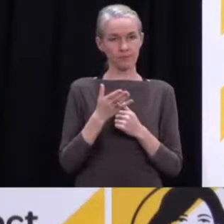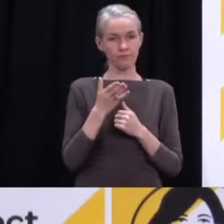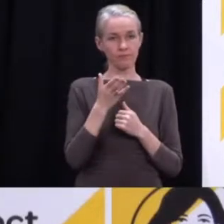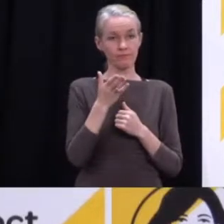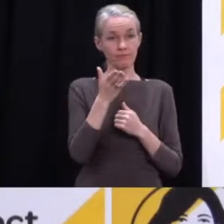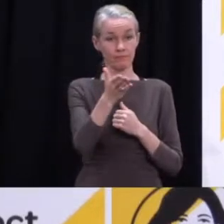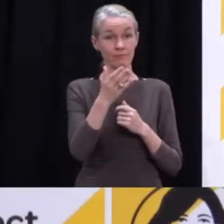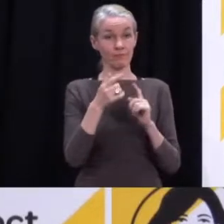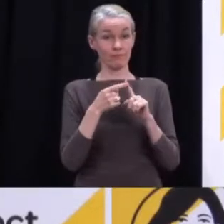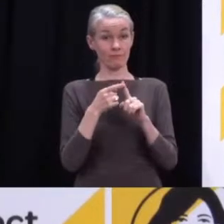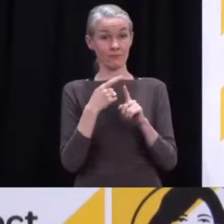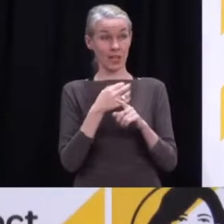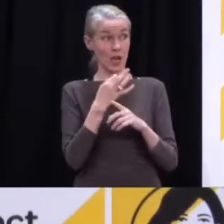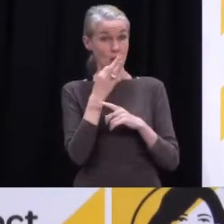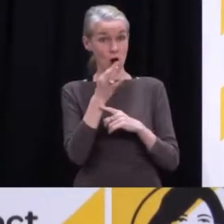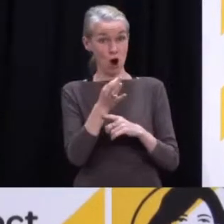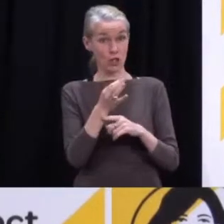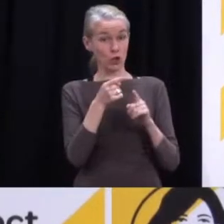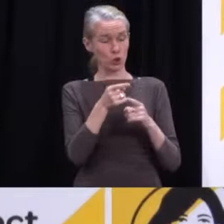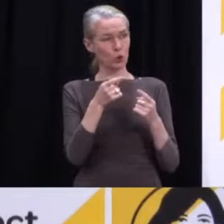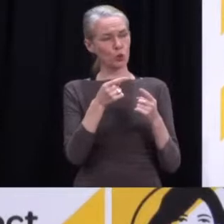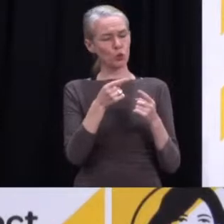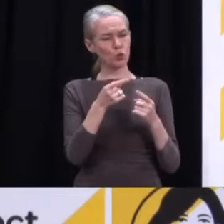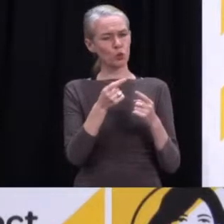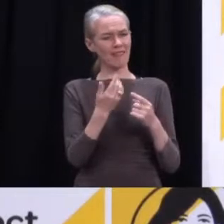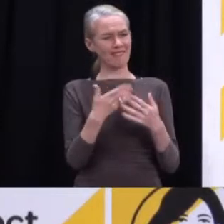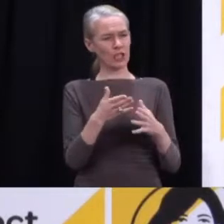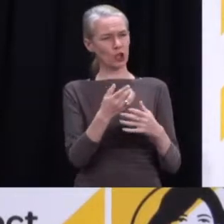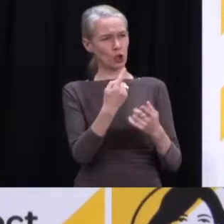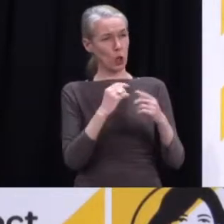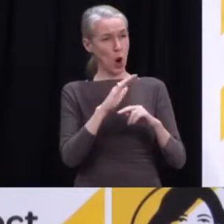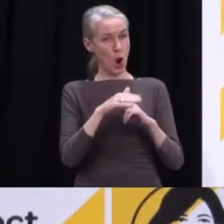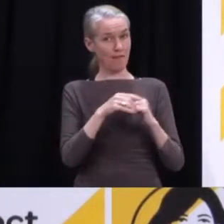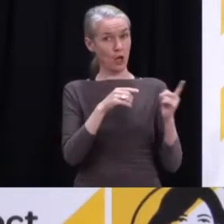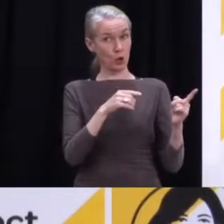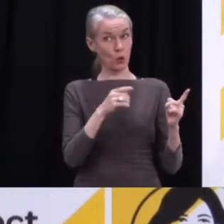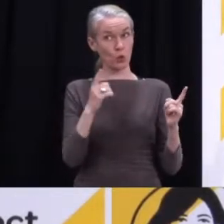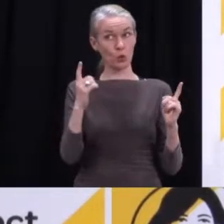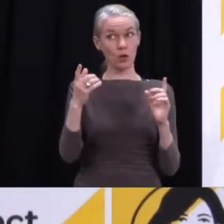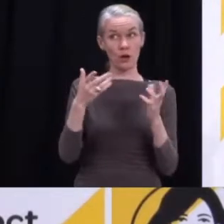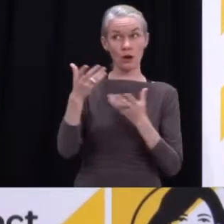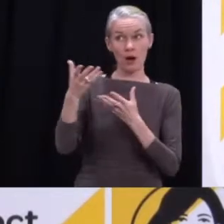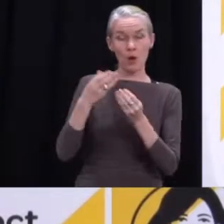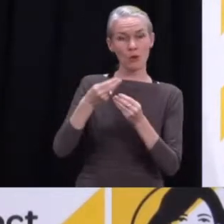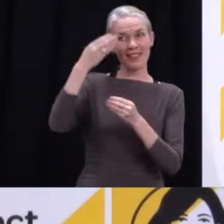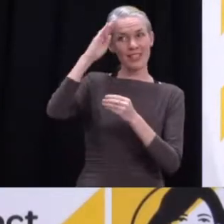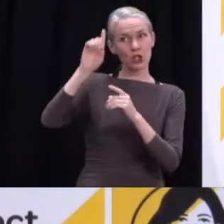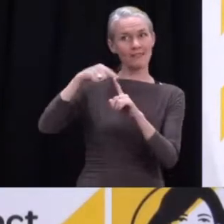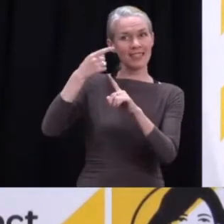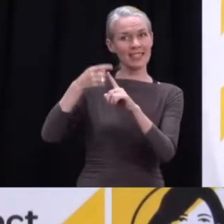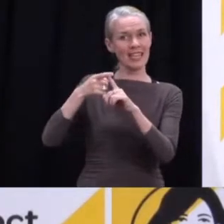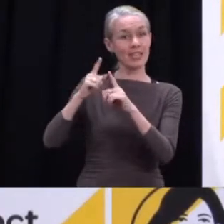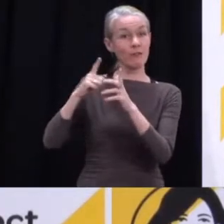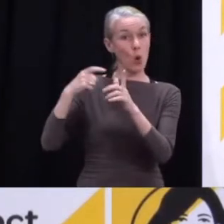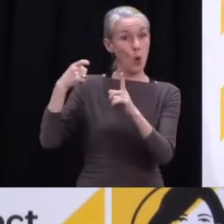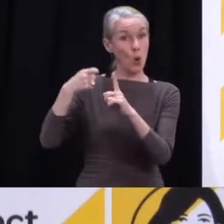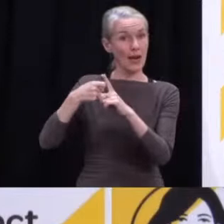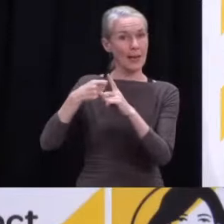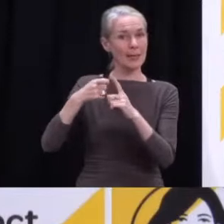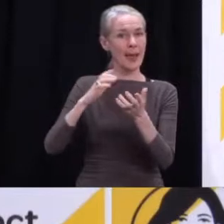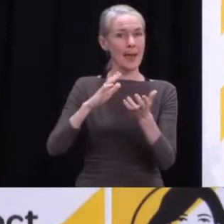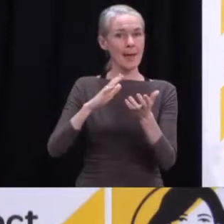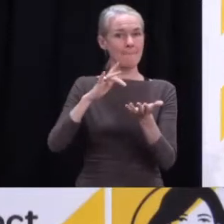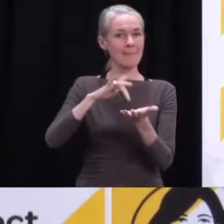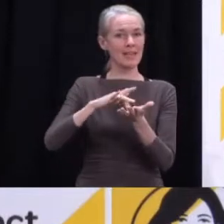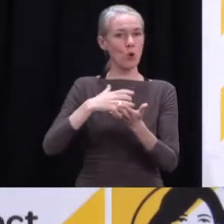I'll talk to Margie. Very happy to give an outline, to provide further detail on the outline and the timeline. Yep, absolutely. A Yep. quick few questions, Yeah.